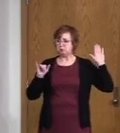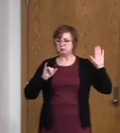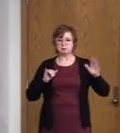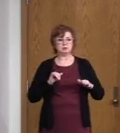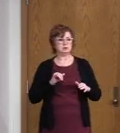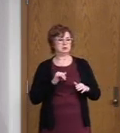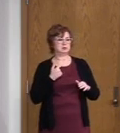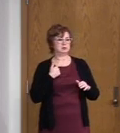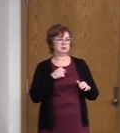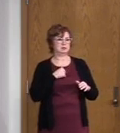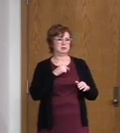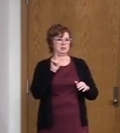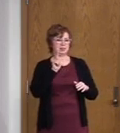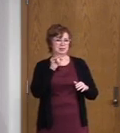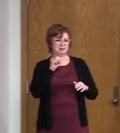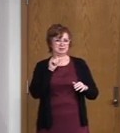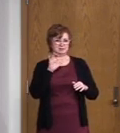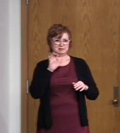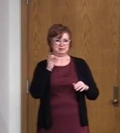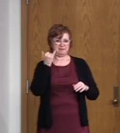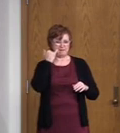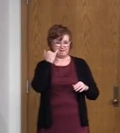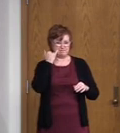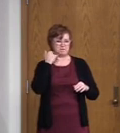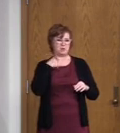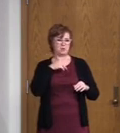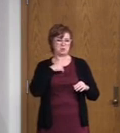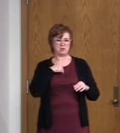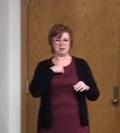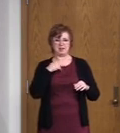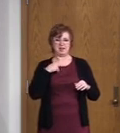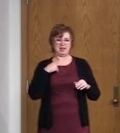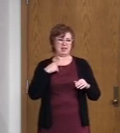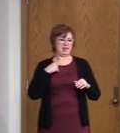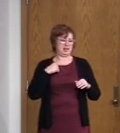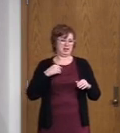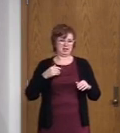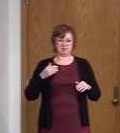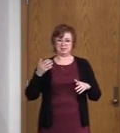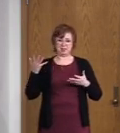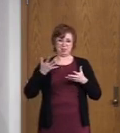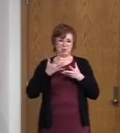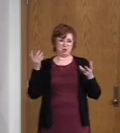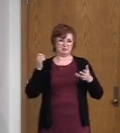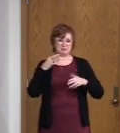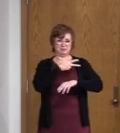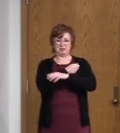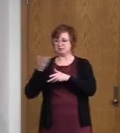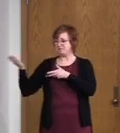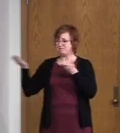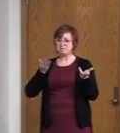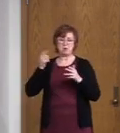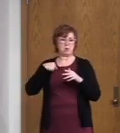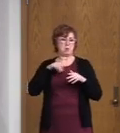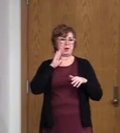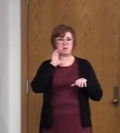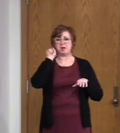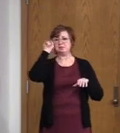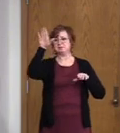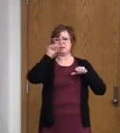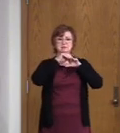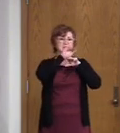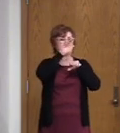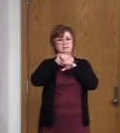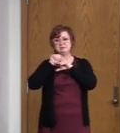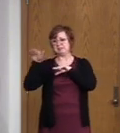an unlimited supply of vaccines, we'd be rolling out this evenly across the province. It would be everybody would be able to have access to this if we had unlimited